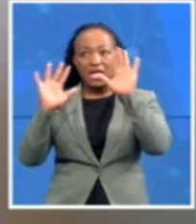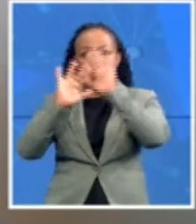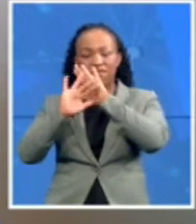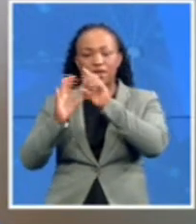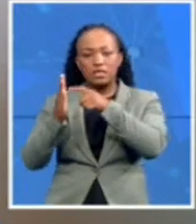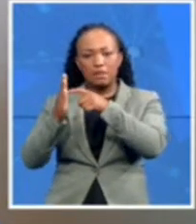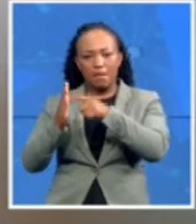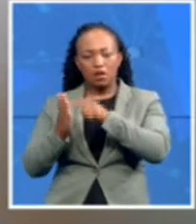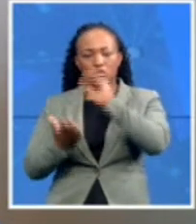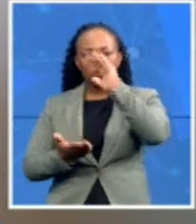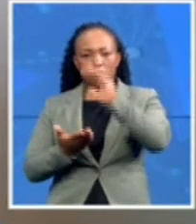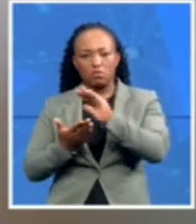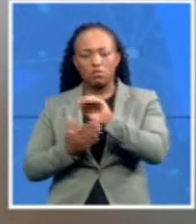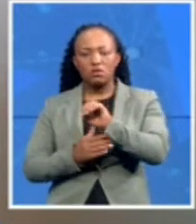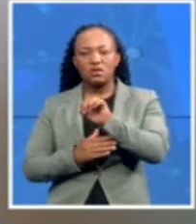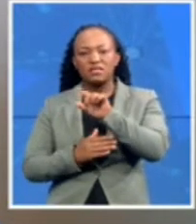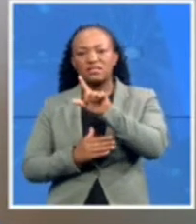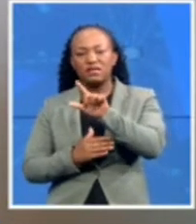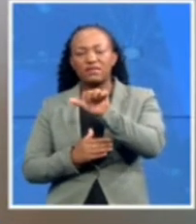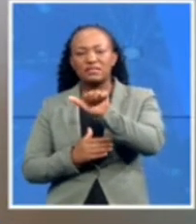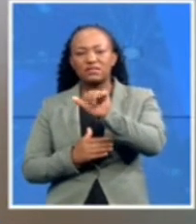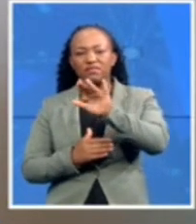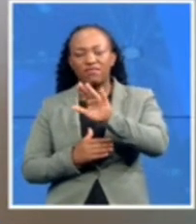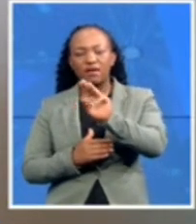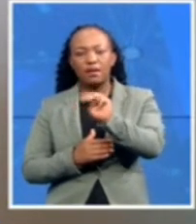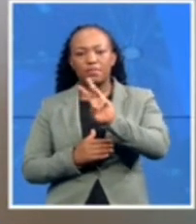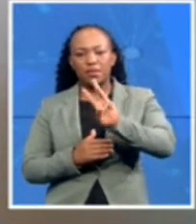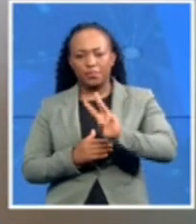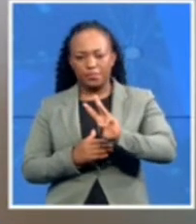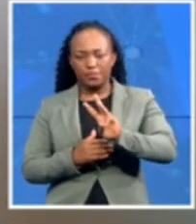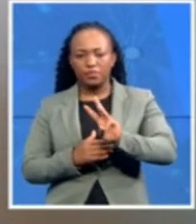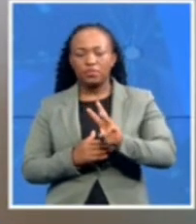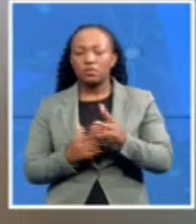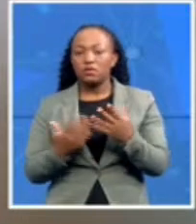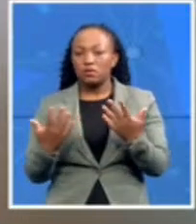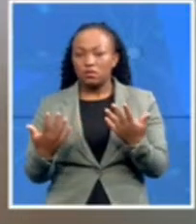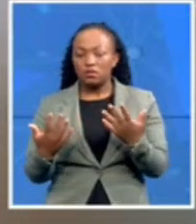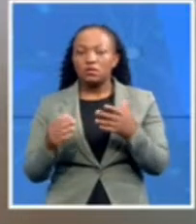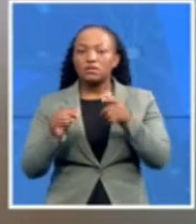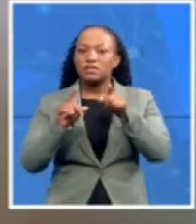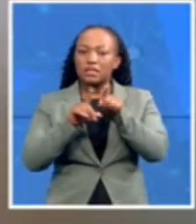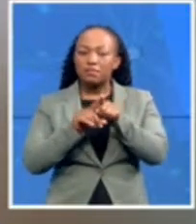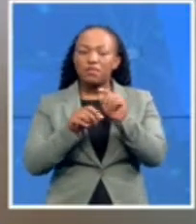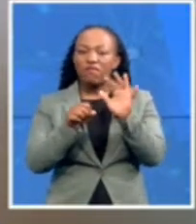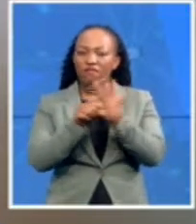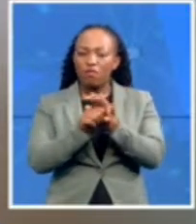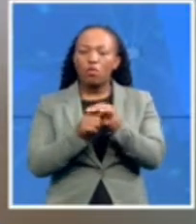765 megawatts. So again, equivalent to one entire unit at a big power station.